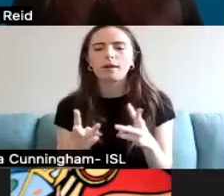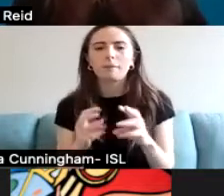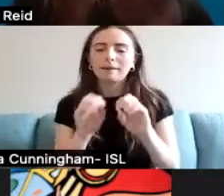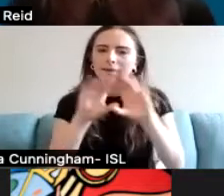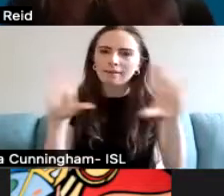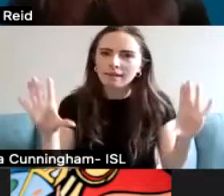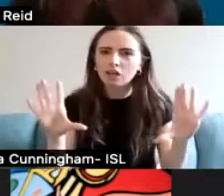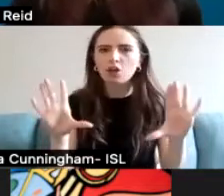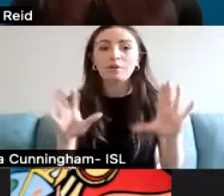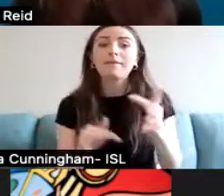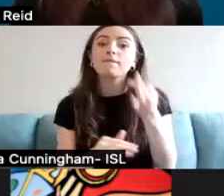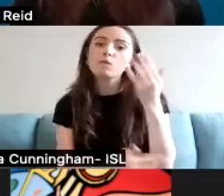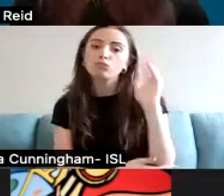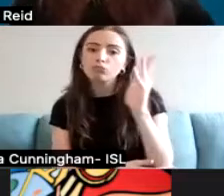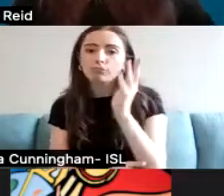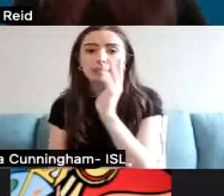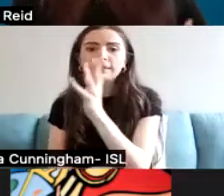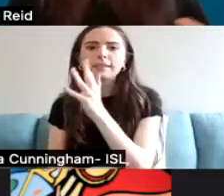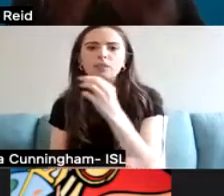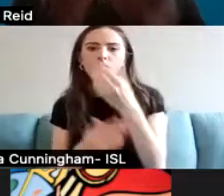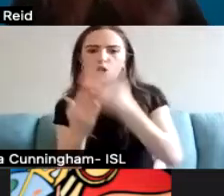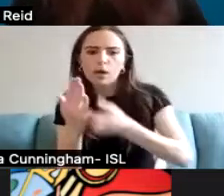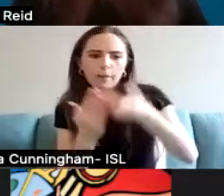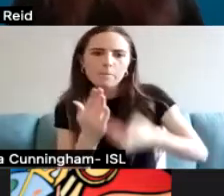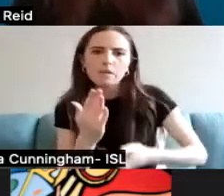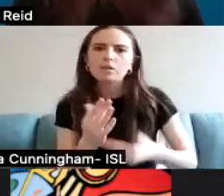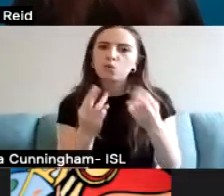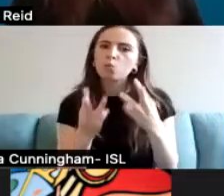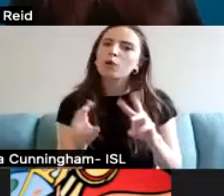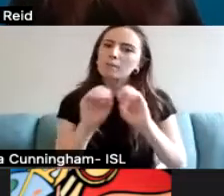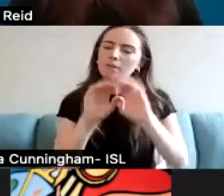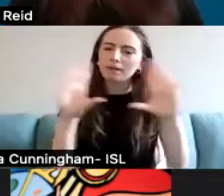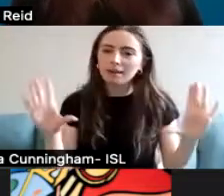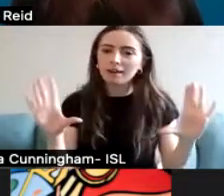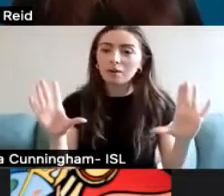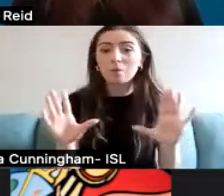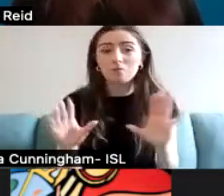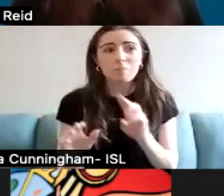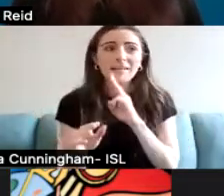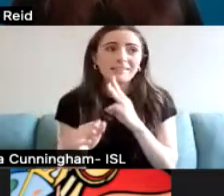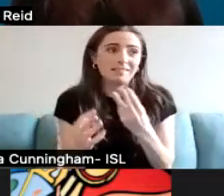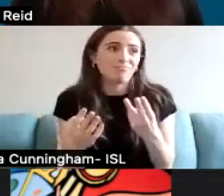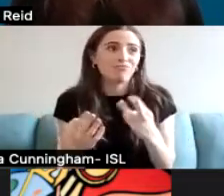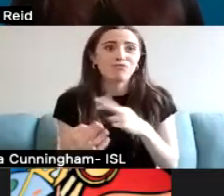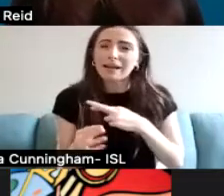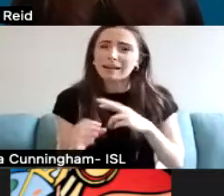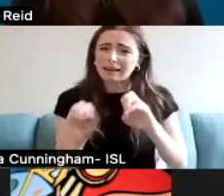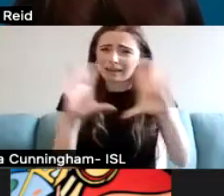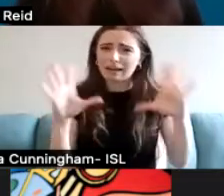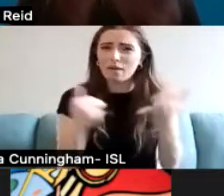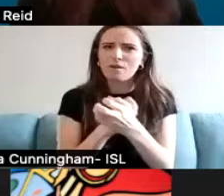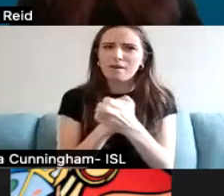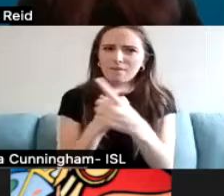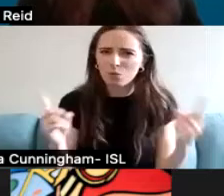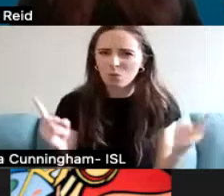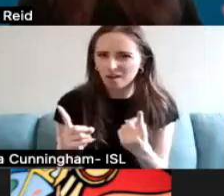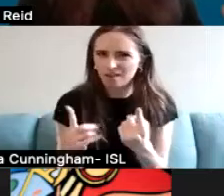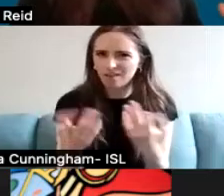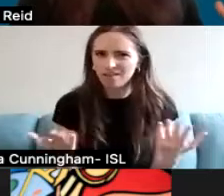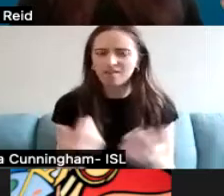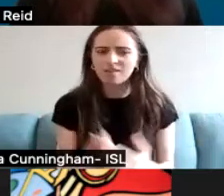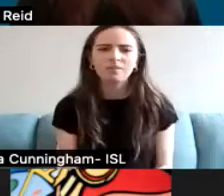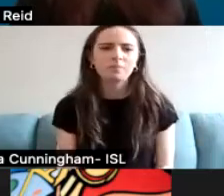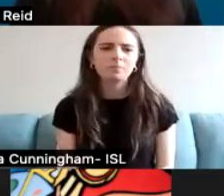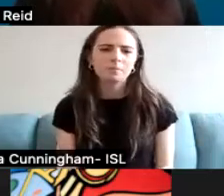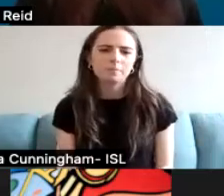possible, to make things, which actually makes everything clearer for everyone. So one of the key things